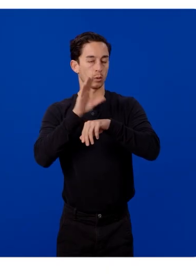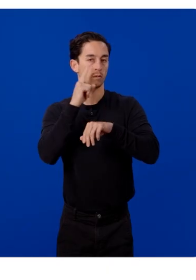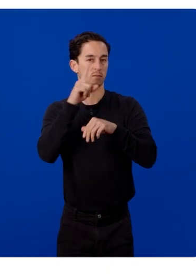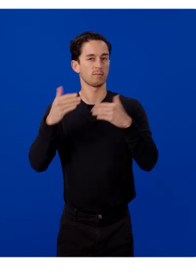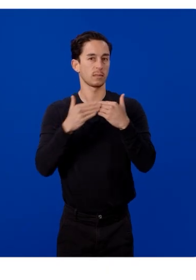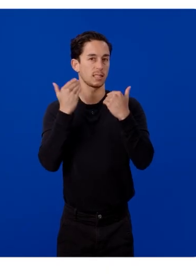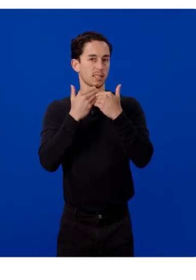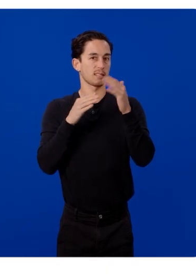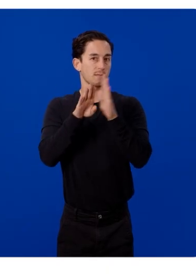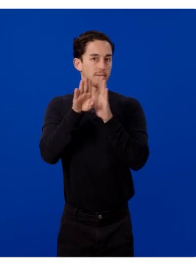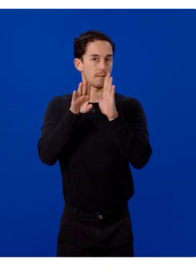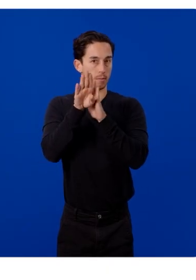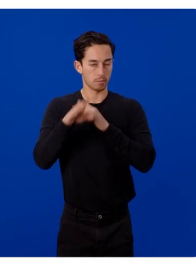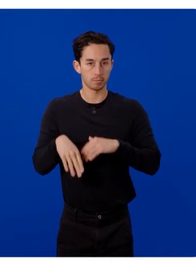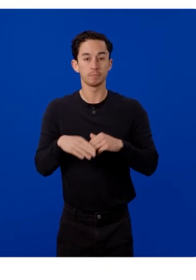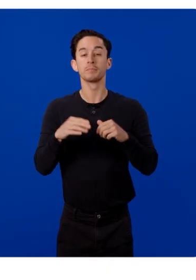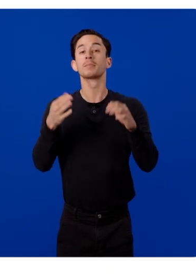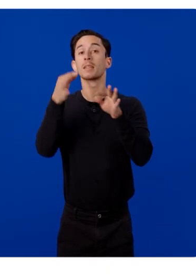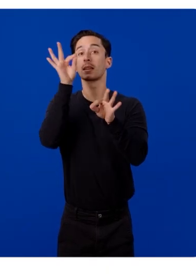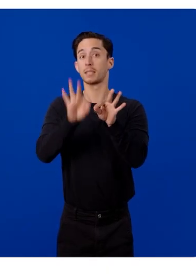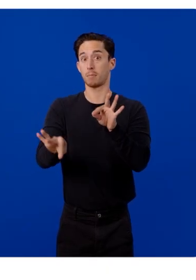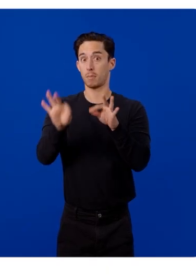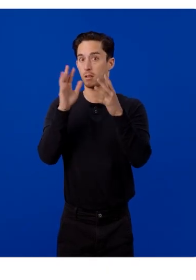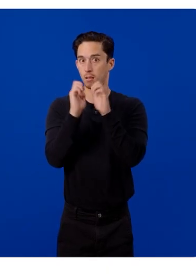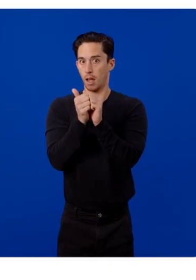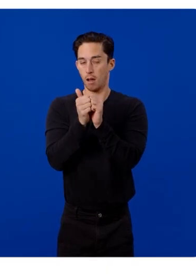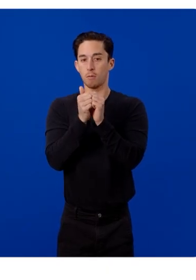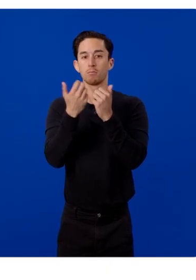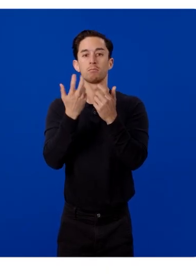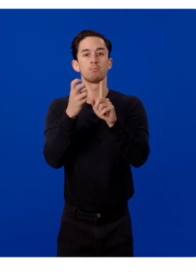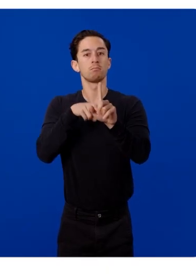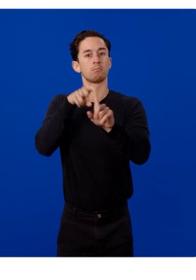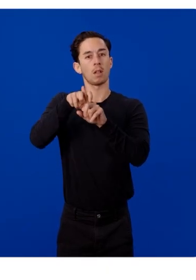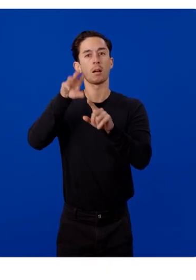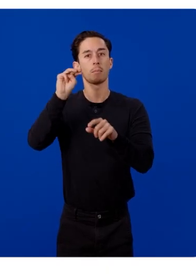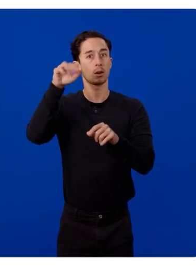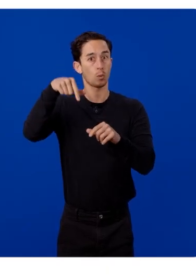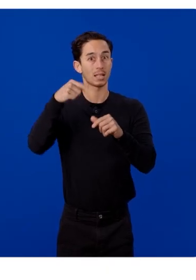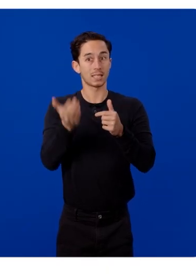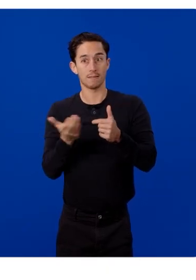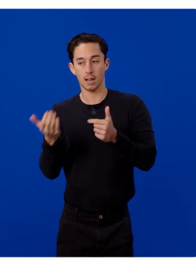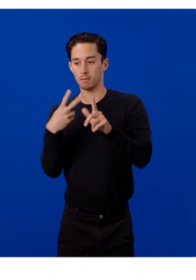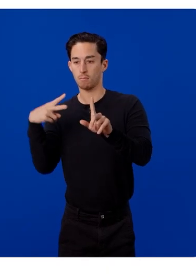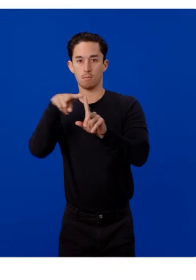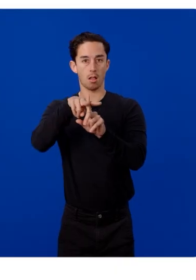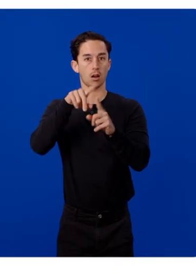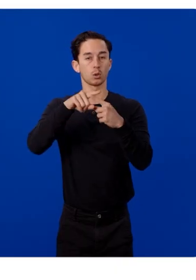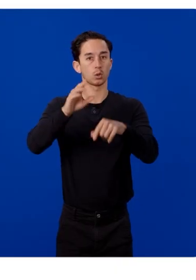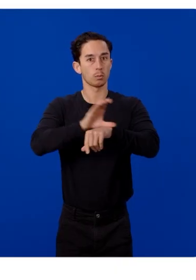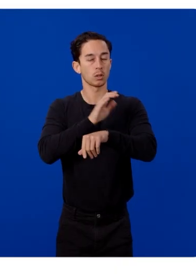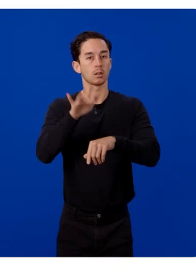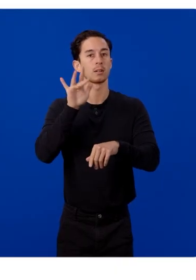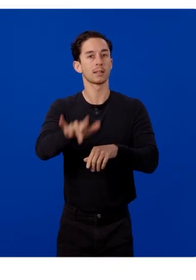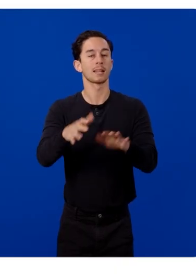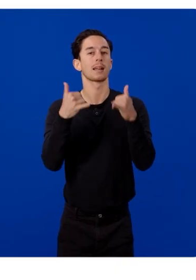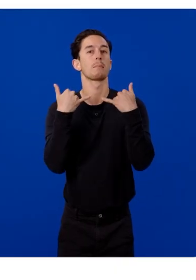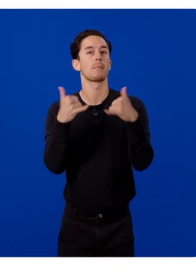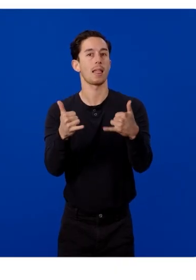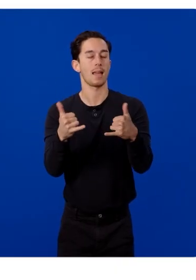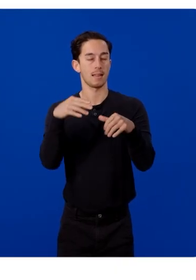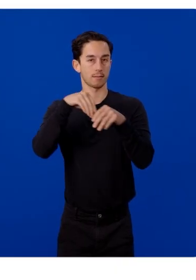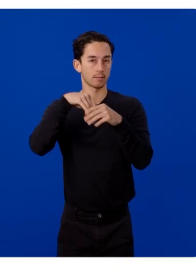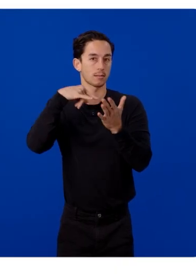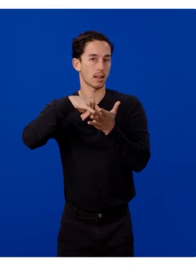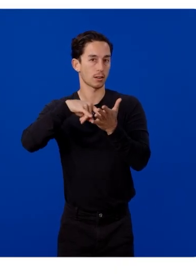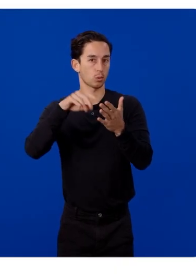development. The simplest way to do this is to plug your MetaQuest device into your computer and just hit the play button in Android